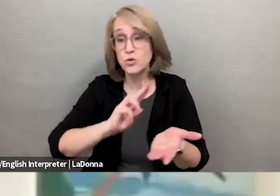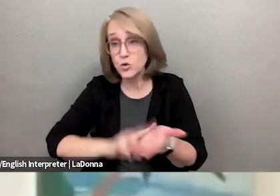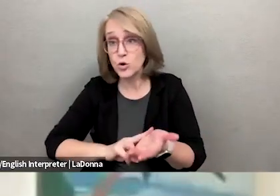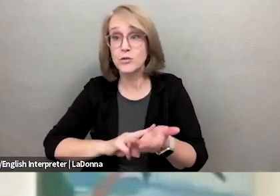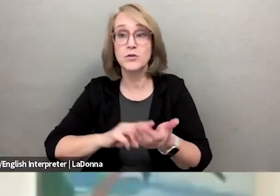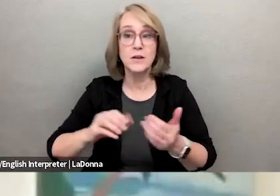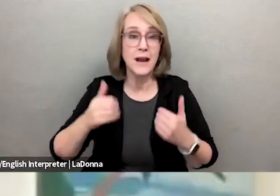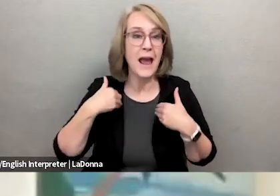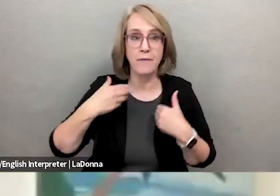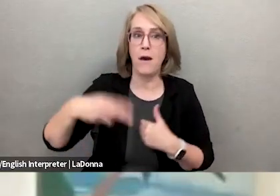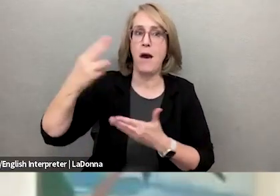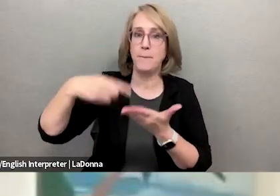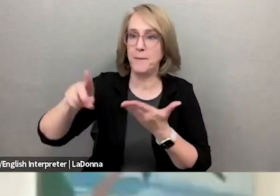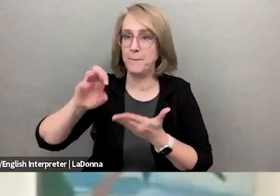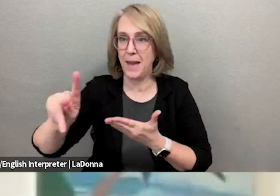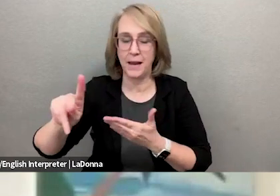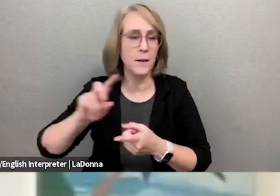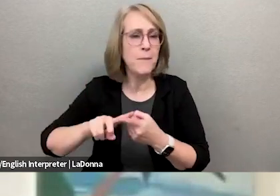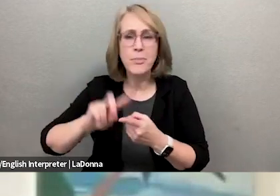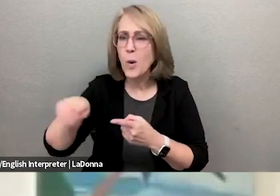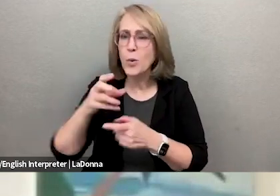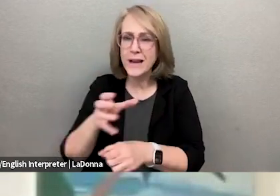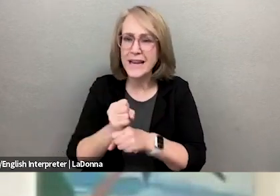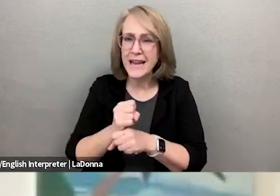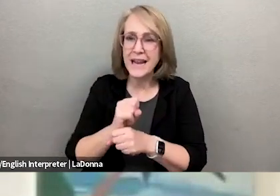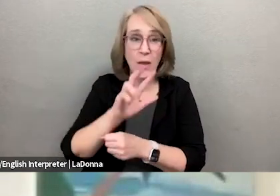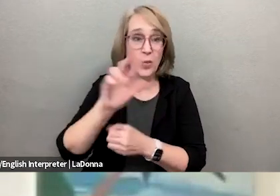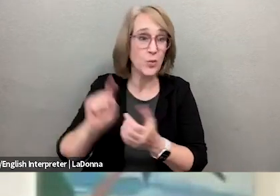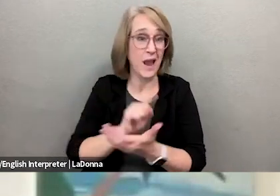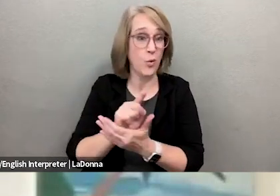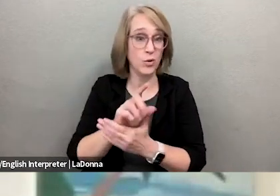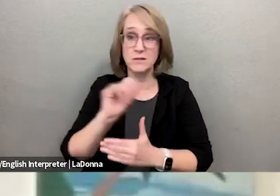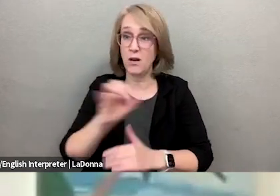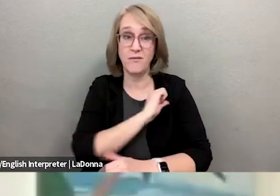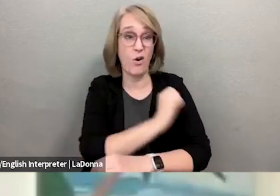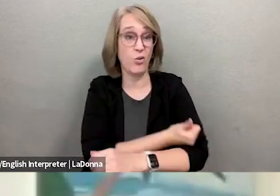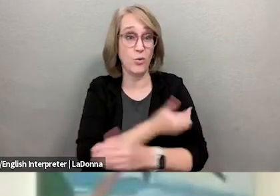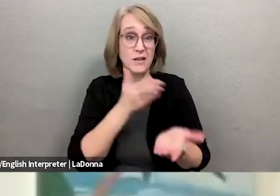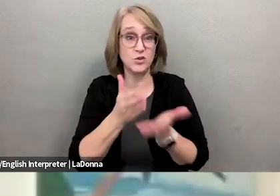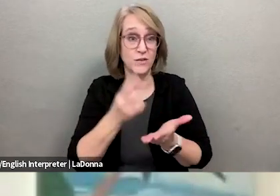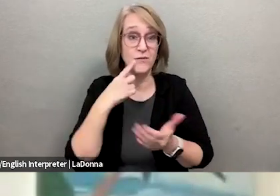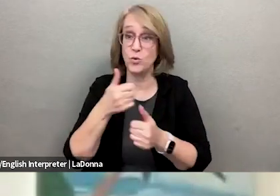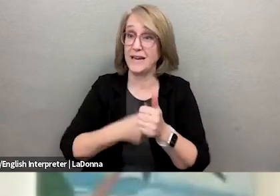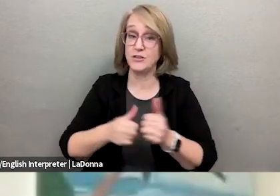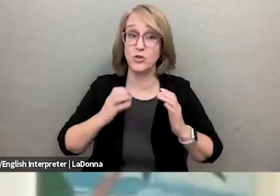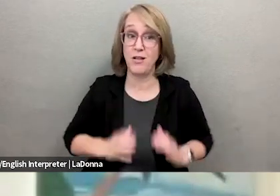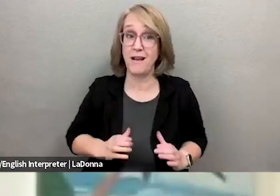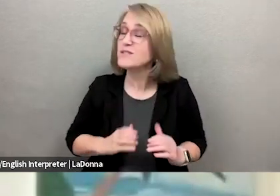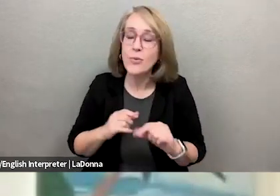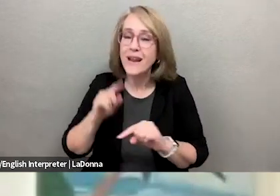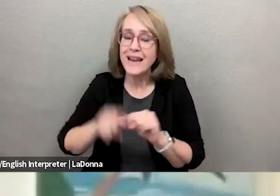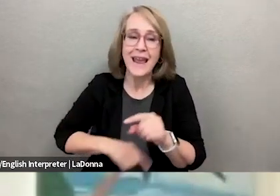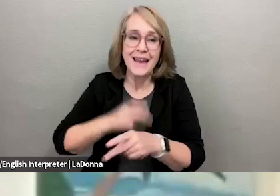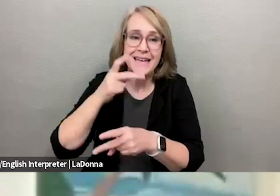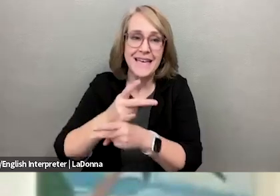high reimbursement rates, but they're only having about 3 hours of authorized service for each client. So they're unable to retain workers in the